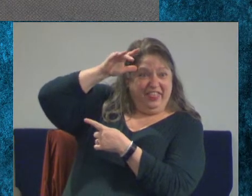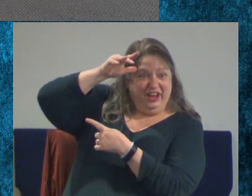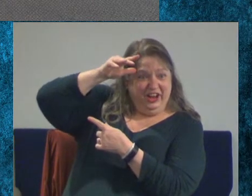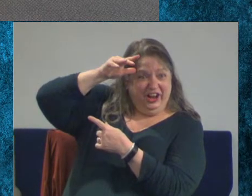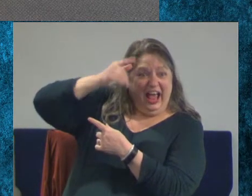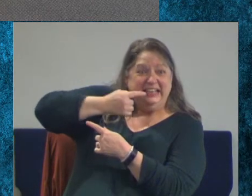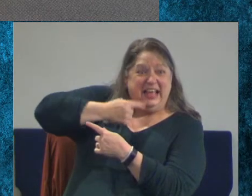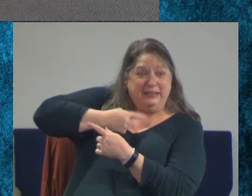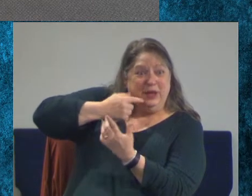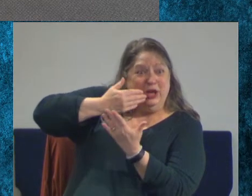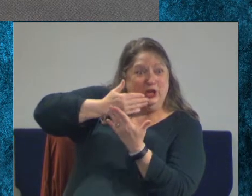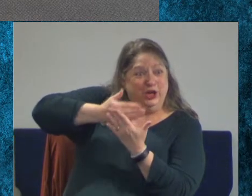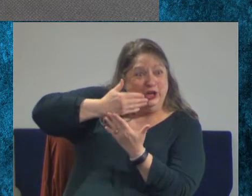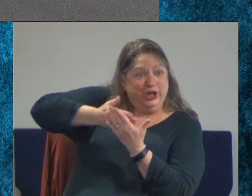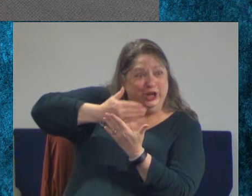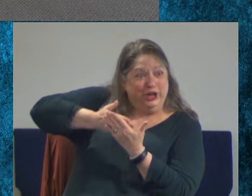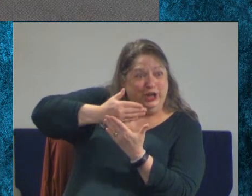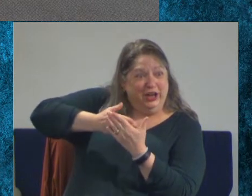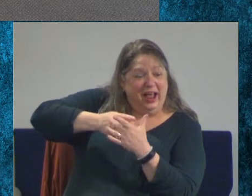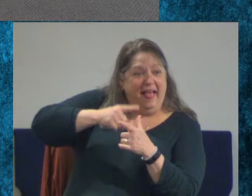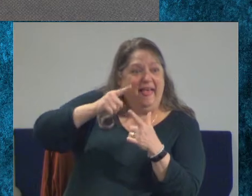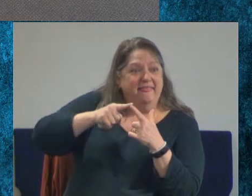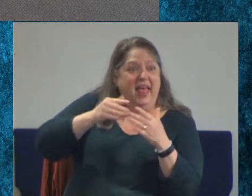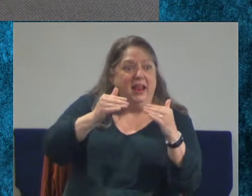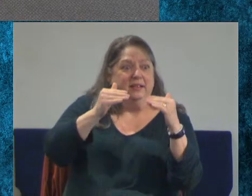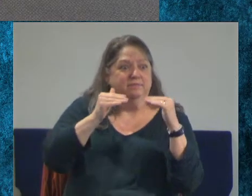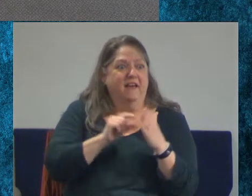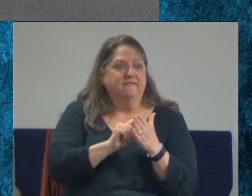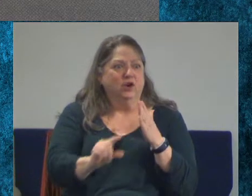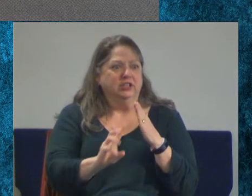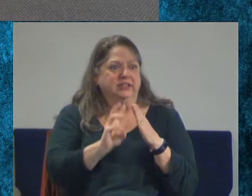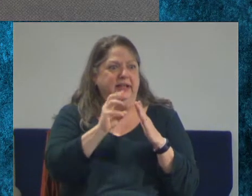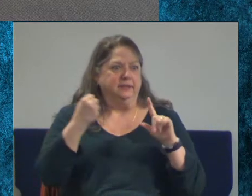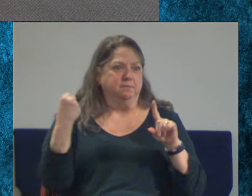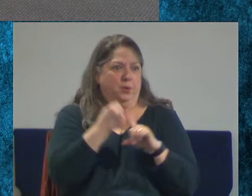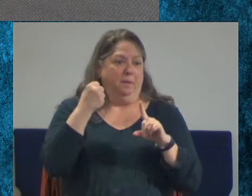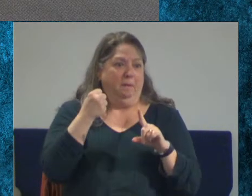And all of a sudden comes this verse 6.